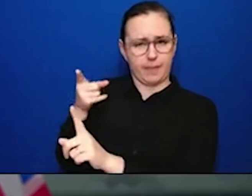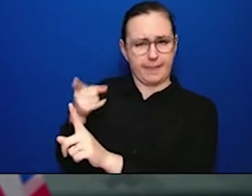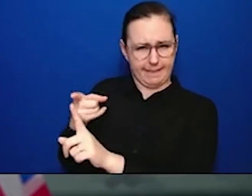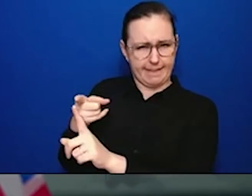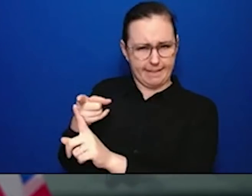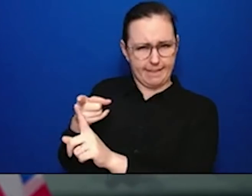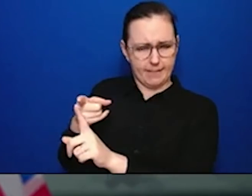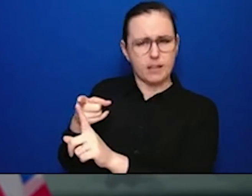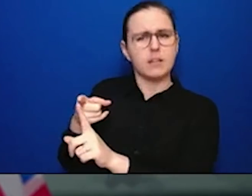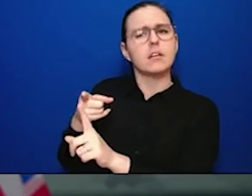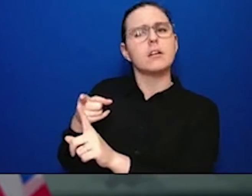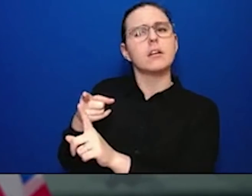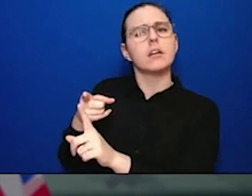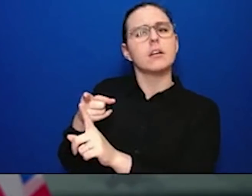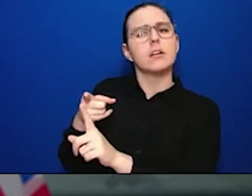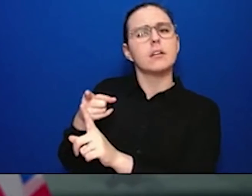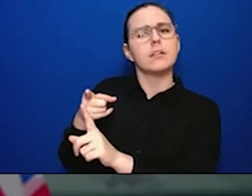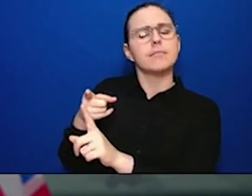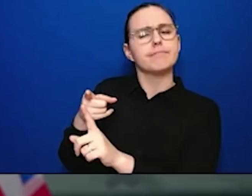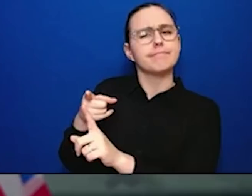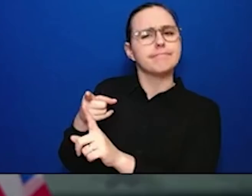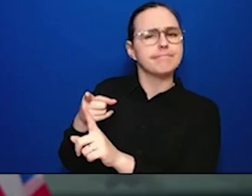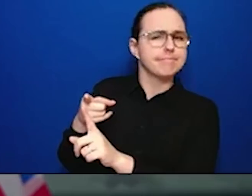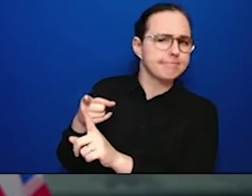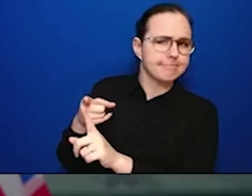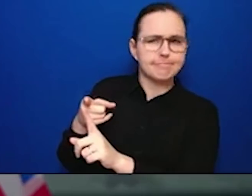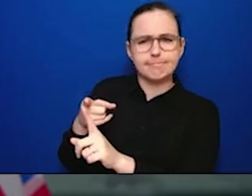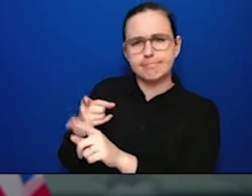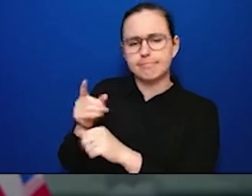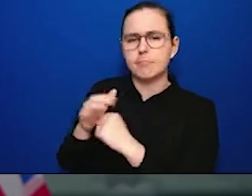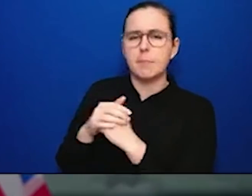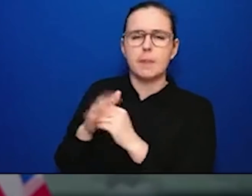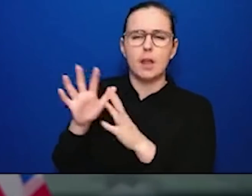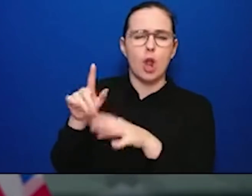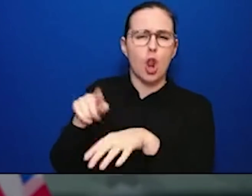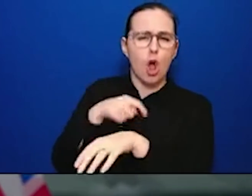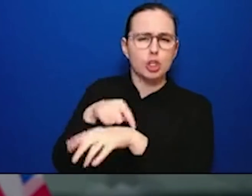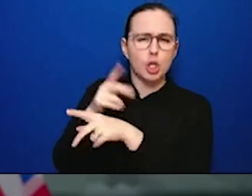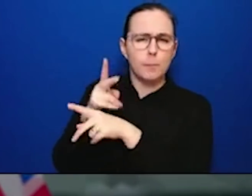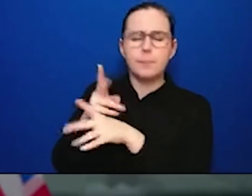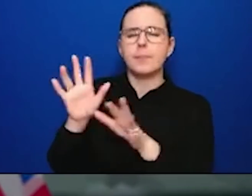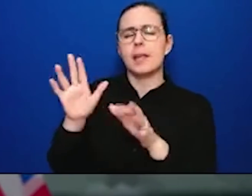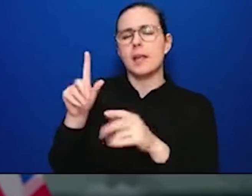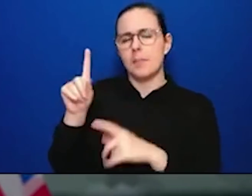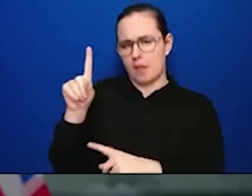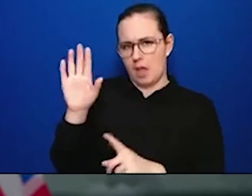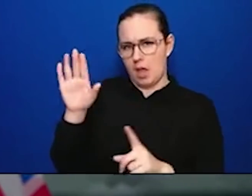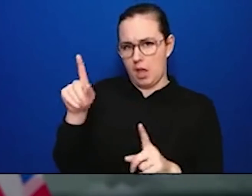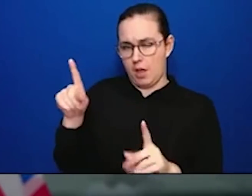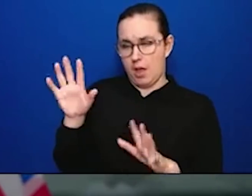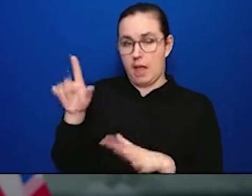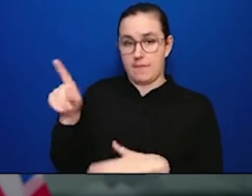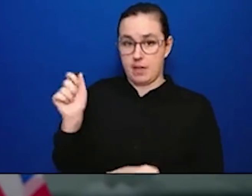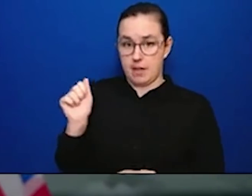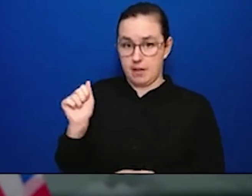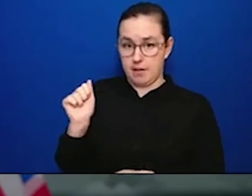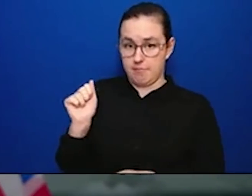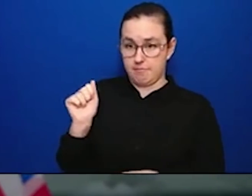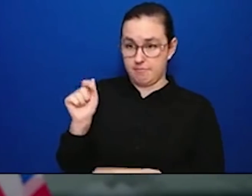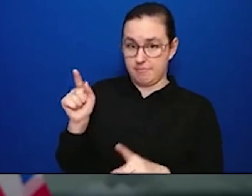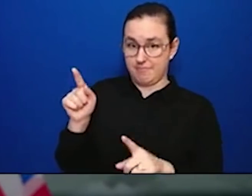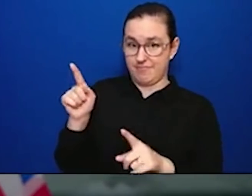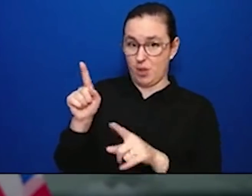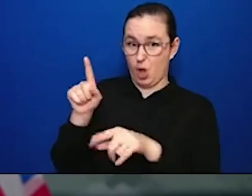and are discharged, do they need to be tested for COVID-19 before returning to their living facility? That is